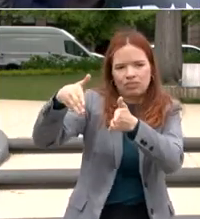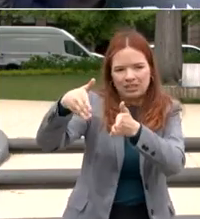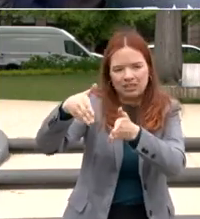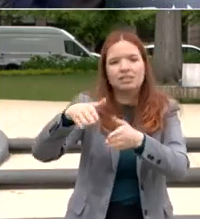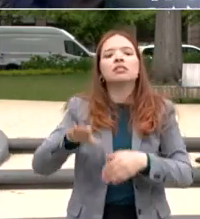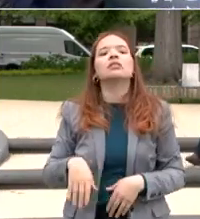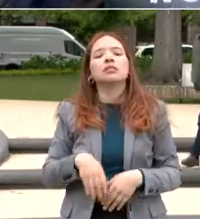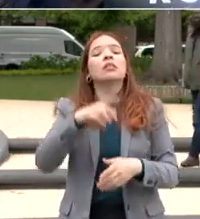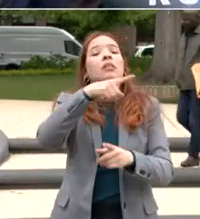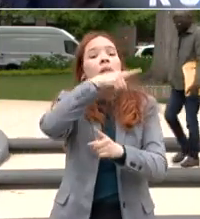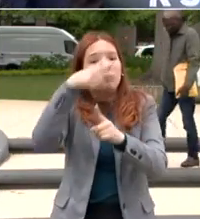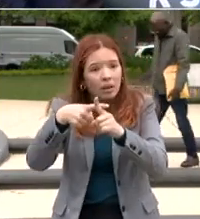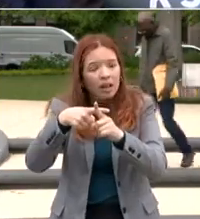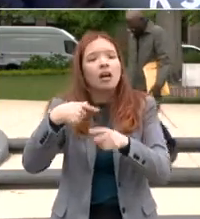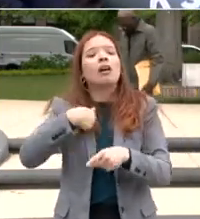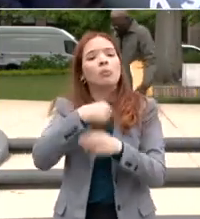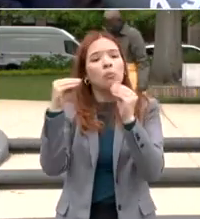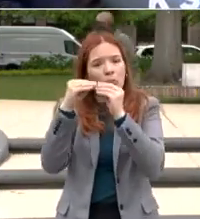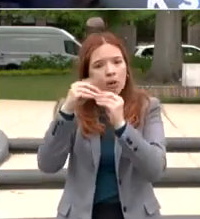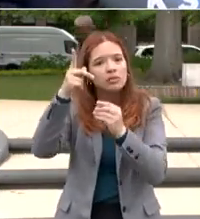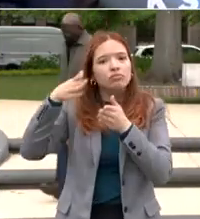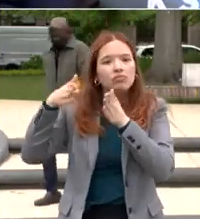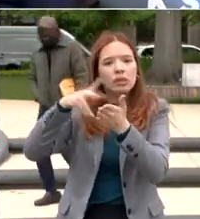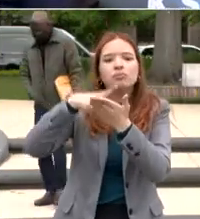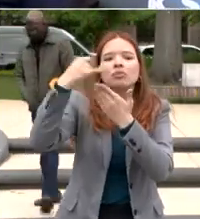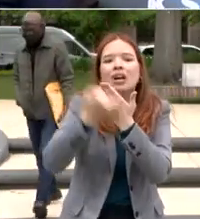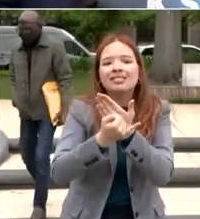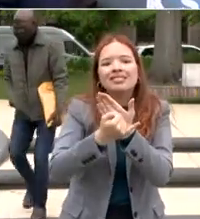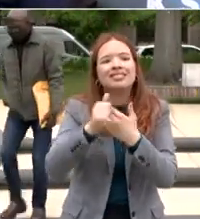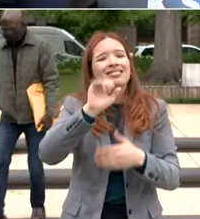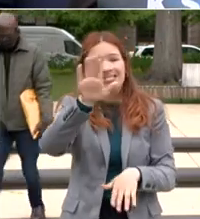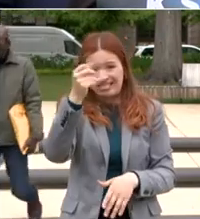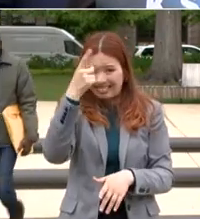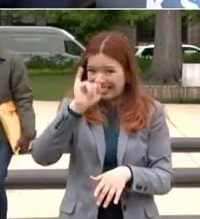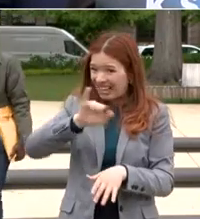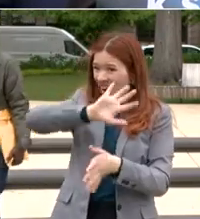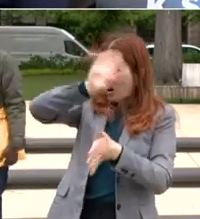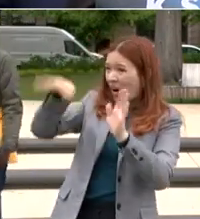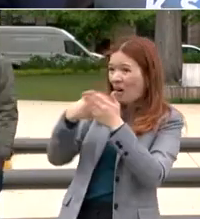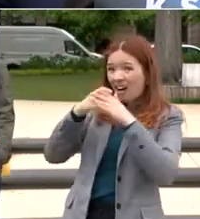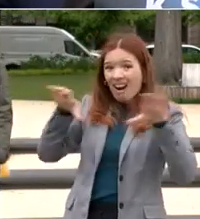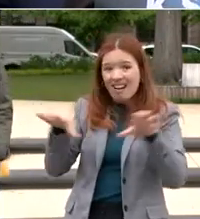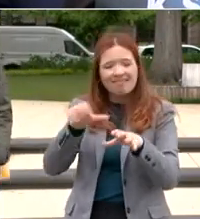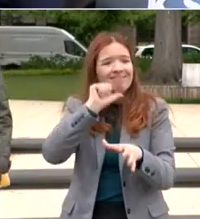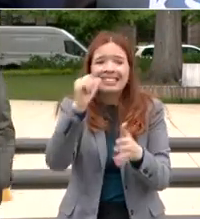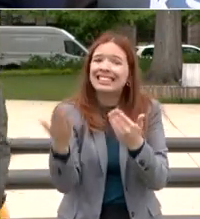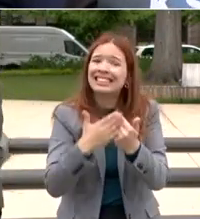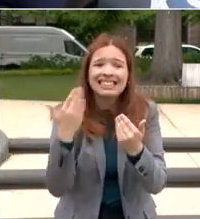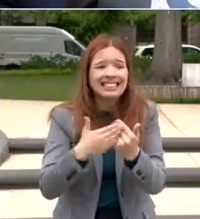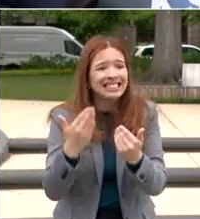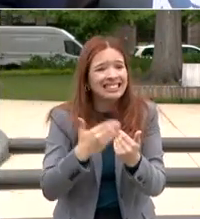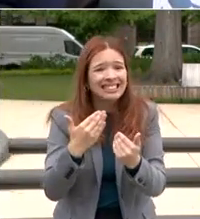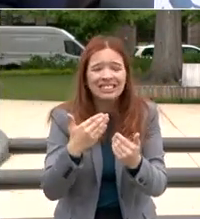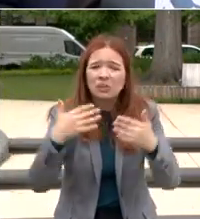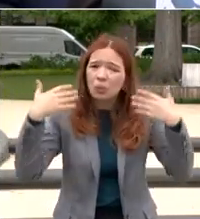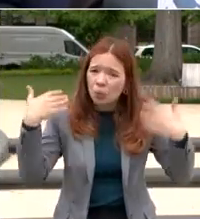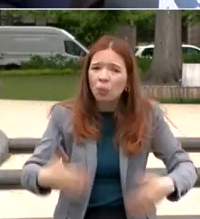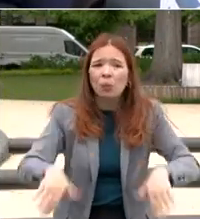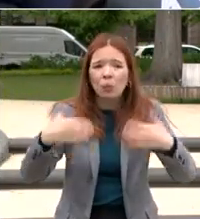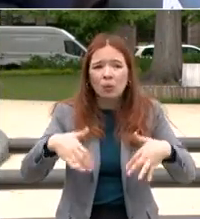K Street Transitway project has not been an easy task. It's required significant compromise,